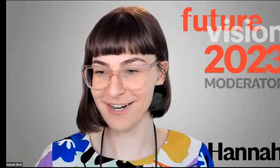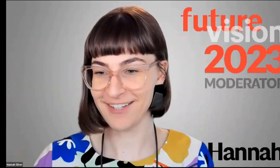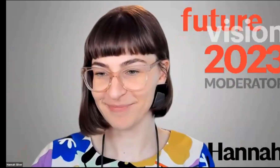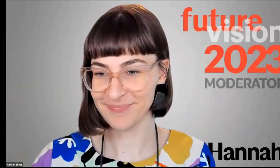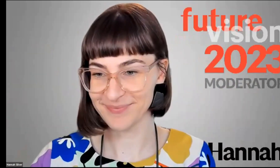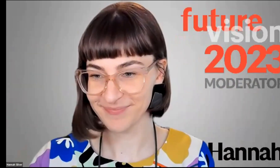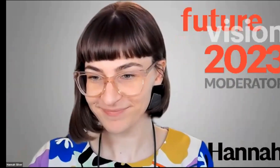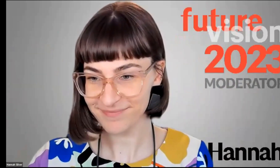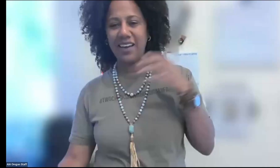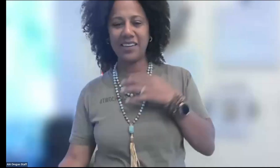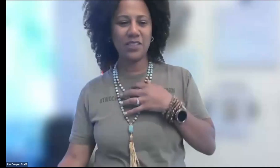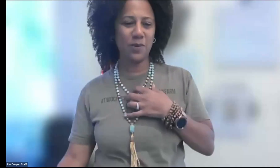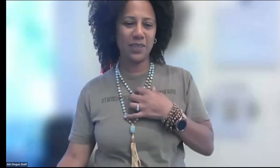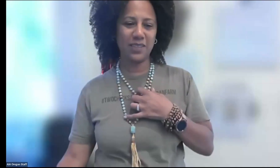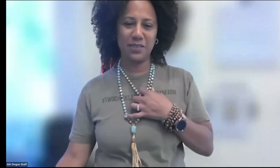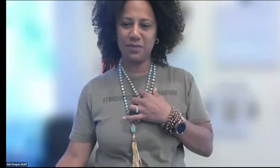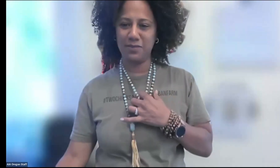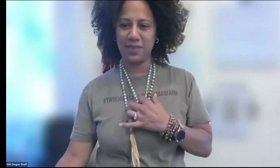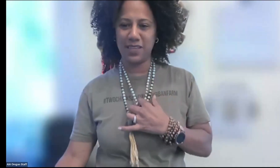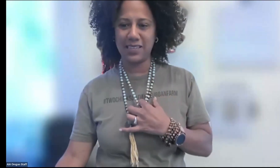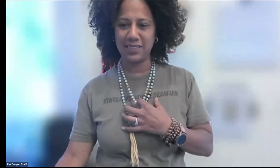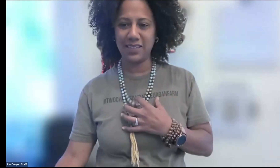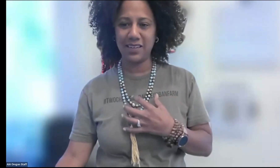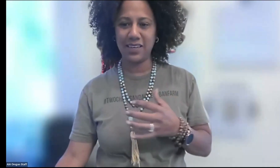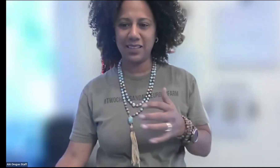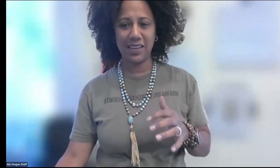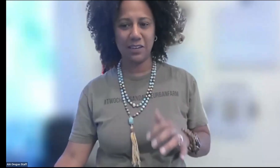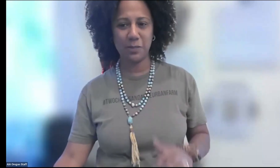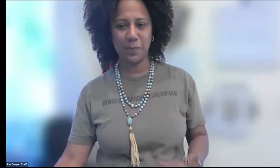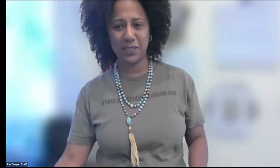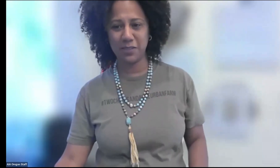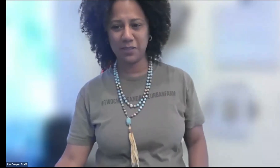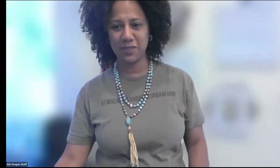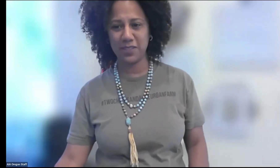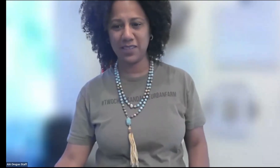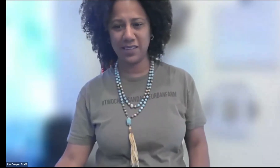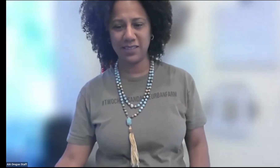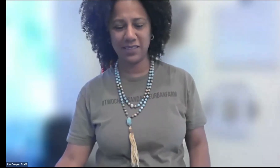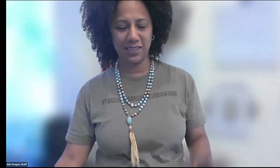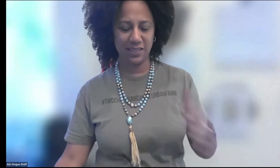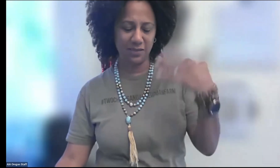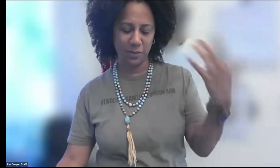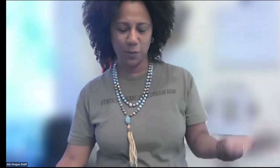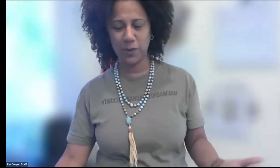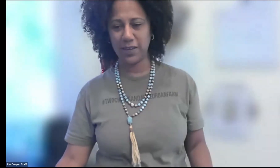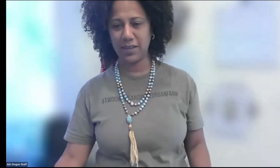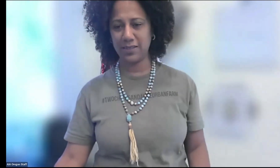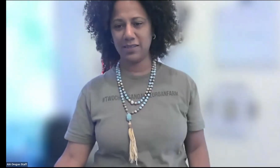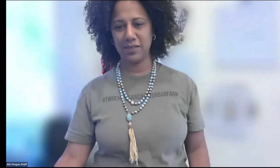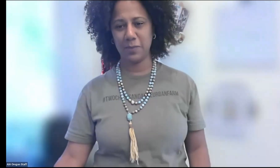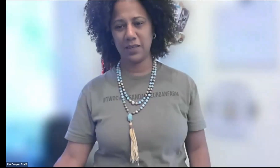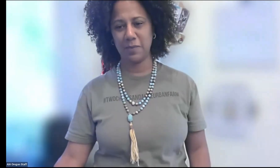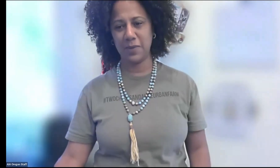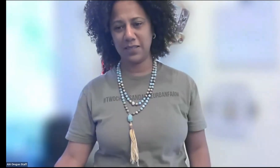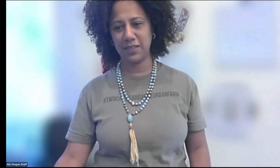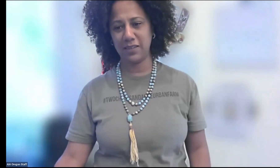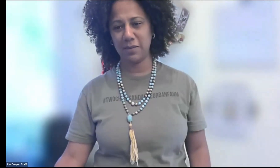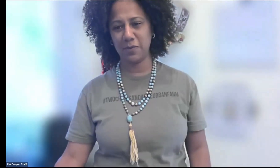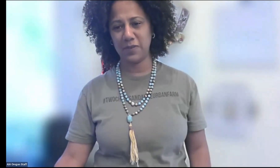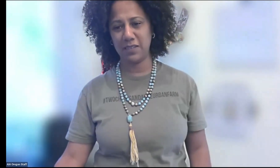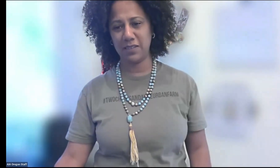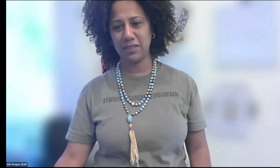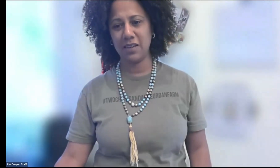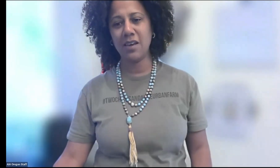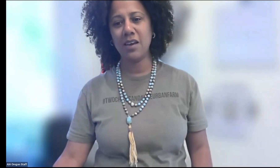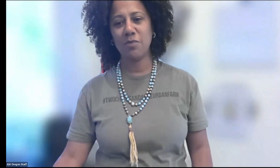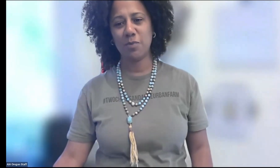inclusive, right? Yeah, I just want to lastly, again, thank our sponsors for this content and supporting us. This has been an amazing couple